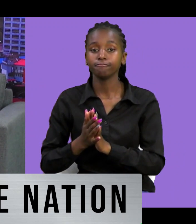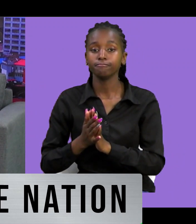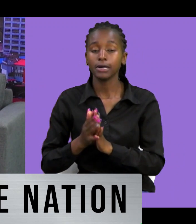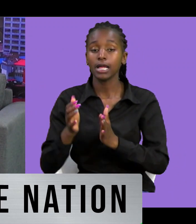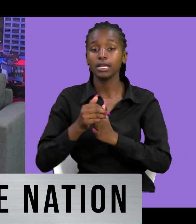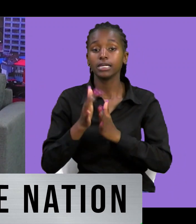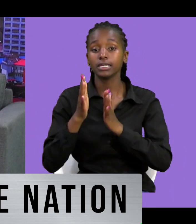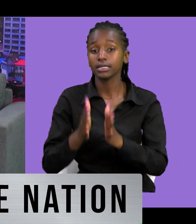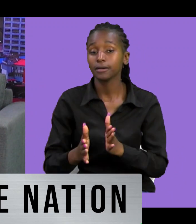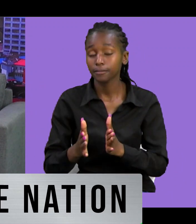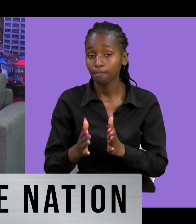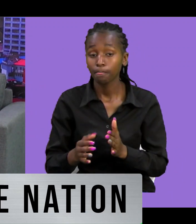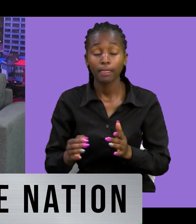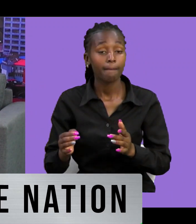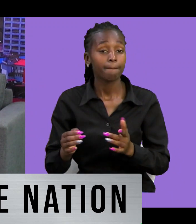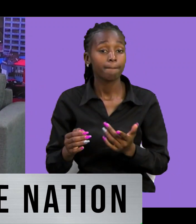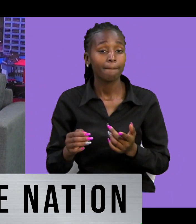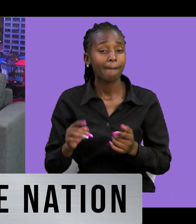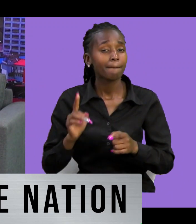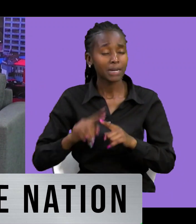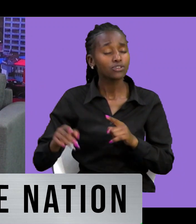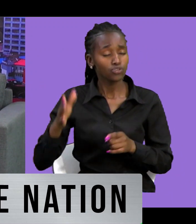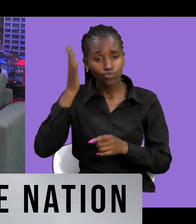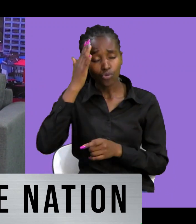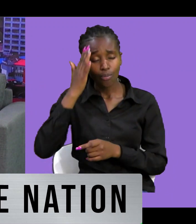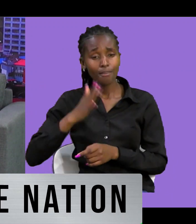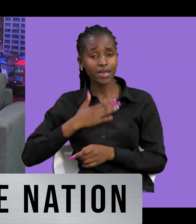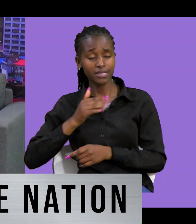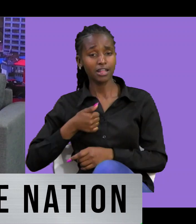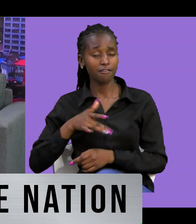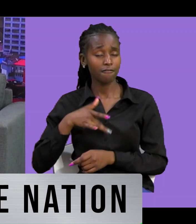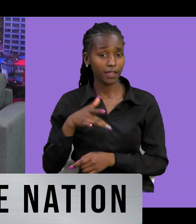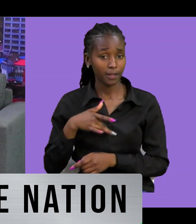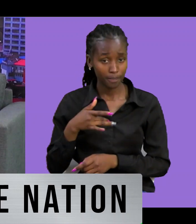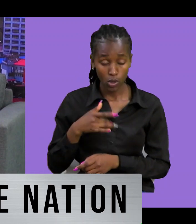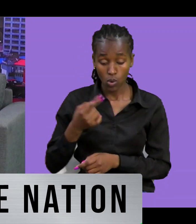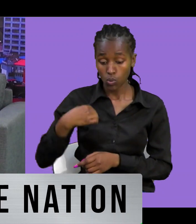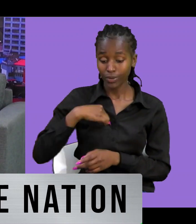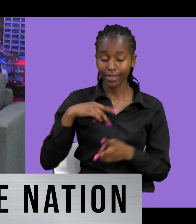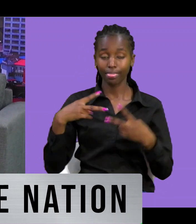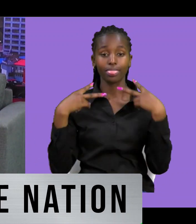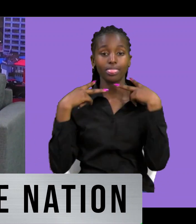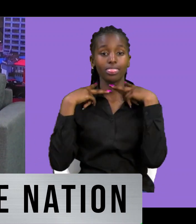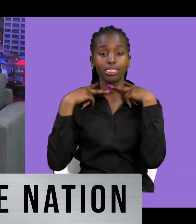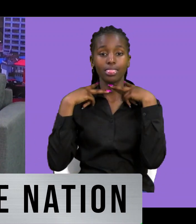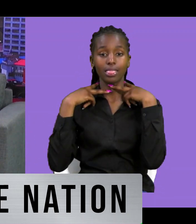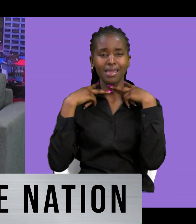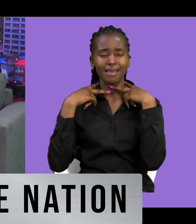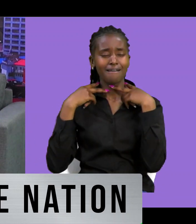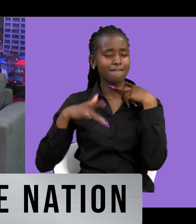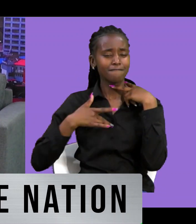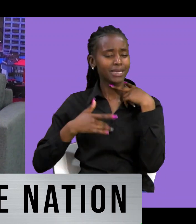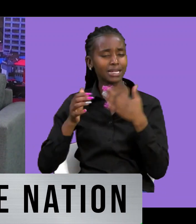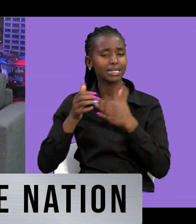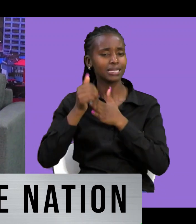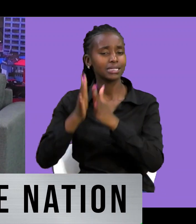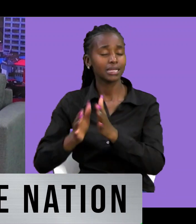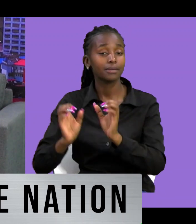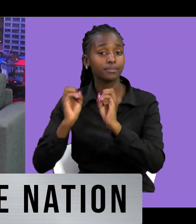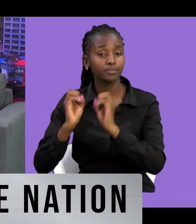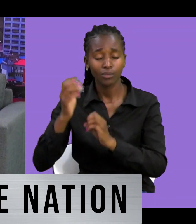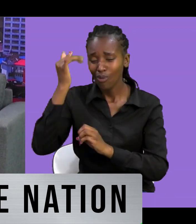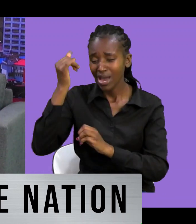masters. Okay. Because why are we slaves? Why are we masters? Because those people are in office because of our